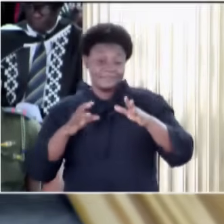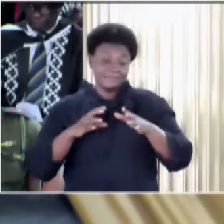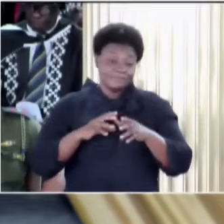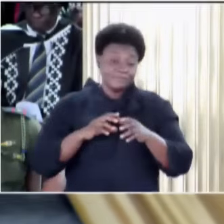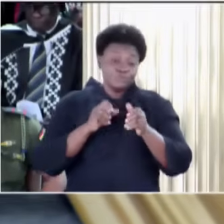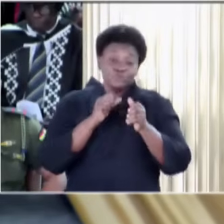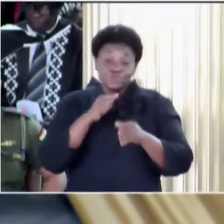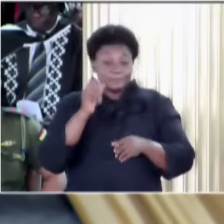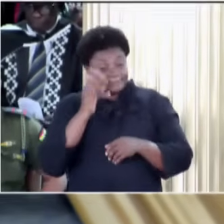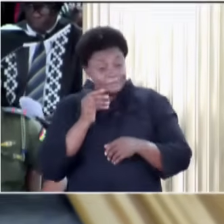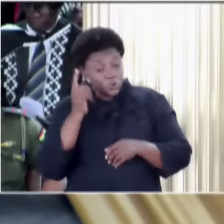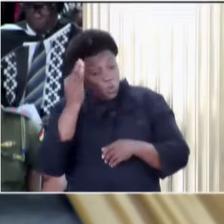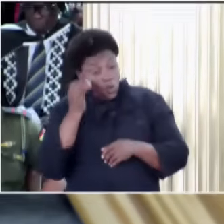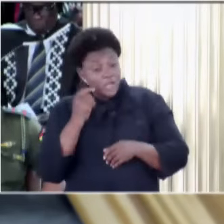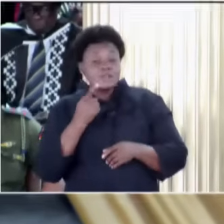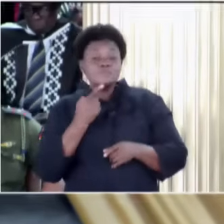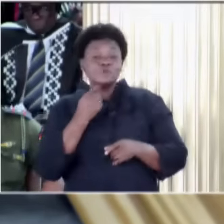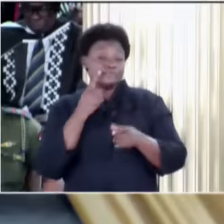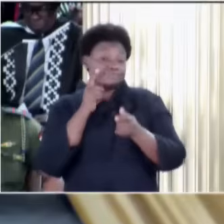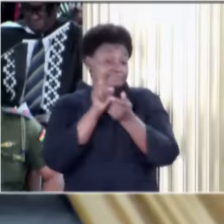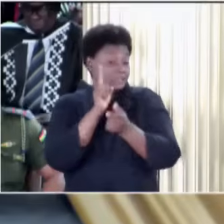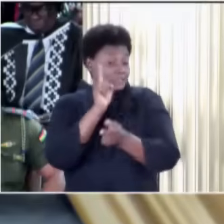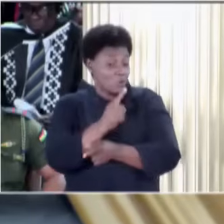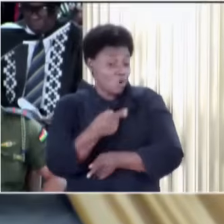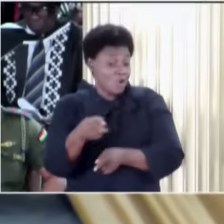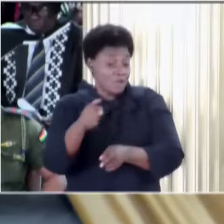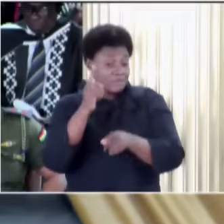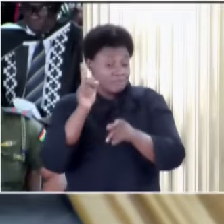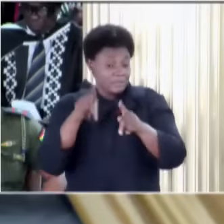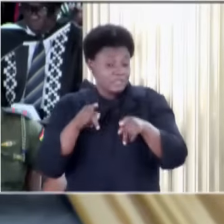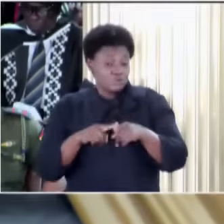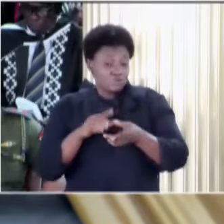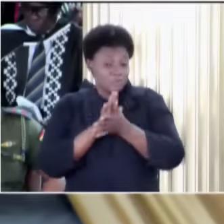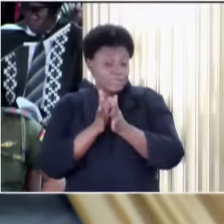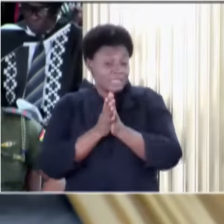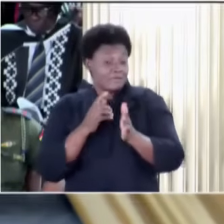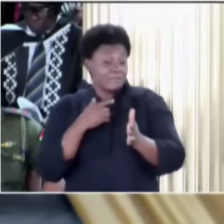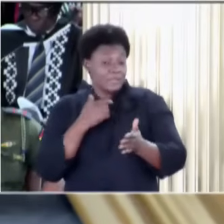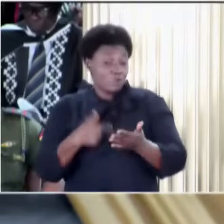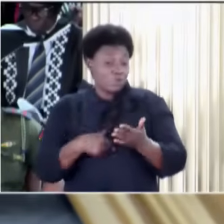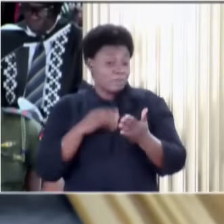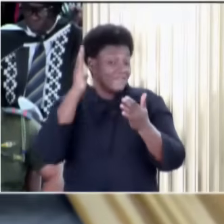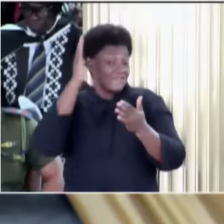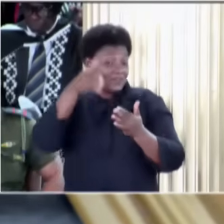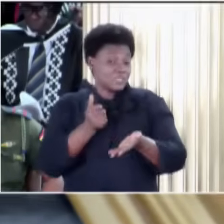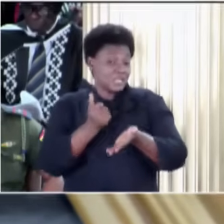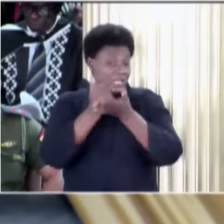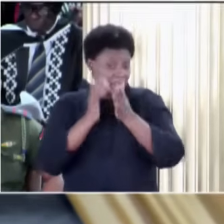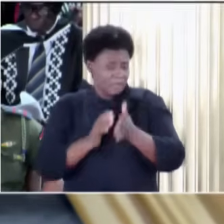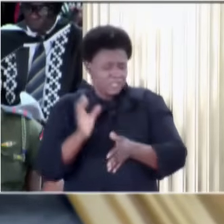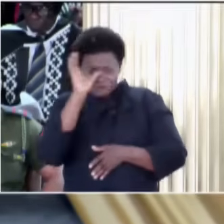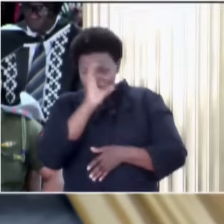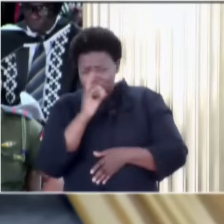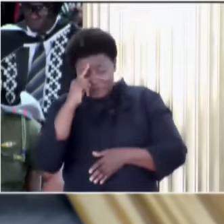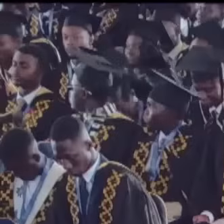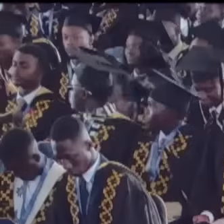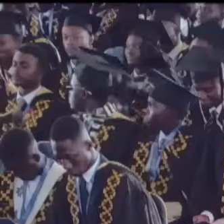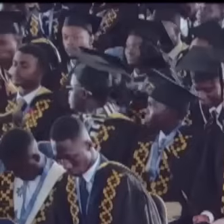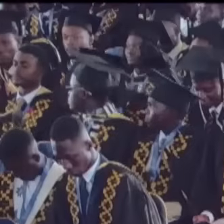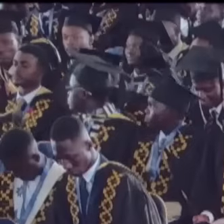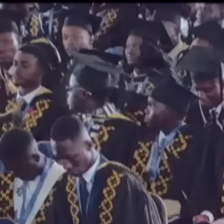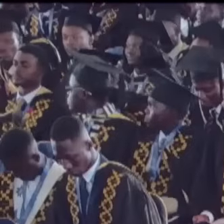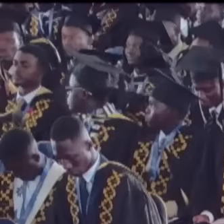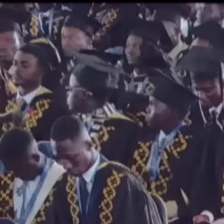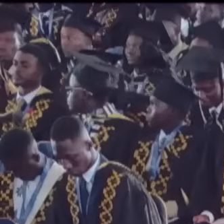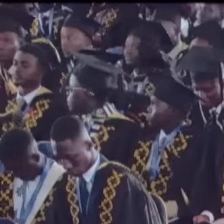somewhere because I'll meet that one person who can be my destiny helper. Look for a sponsor. Do you understand? So say, I'll look